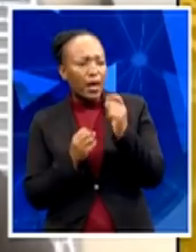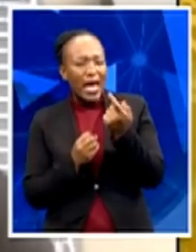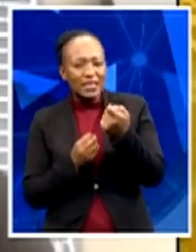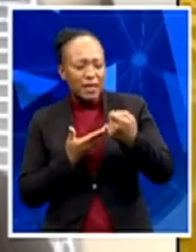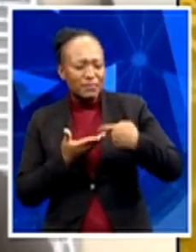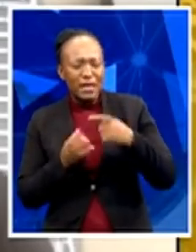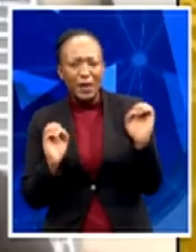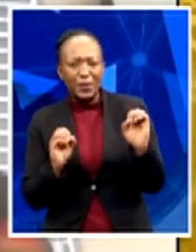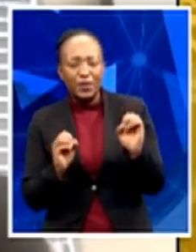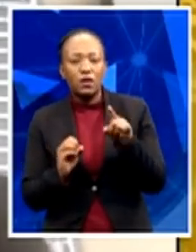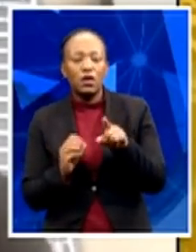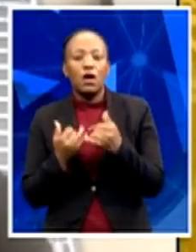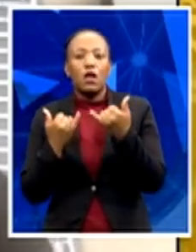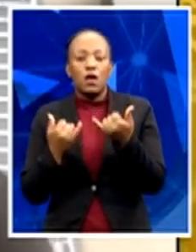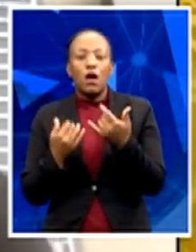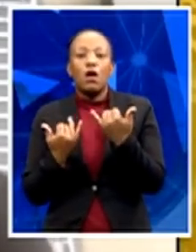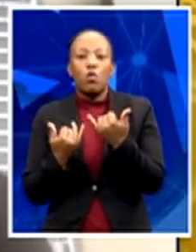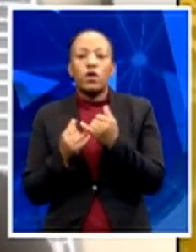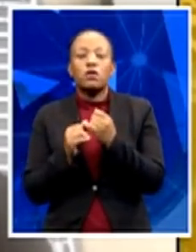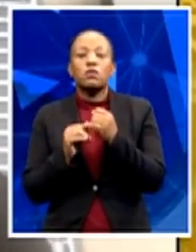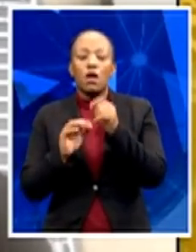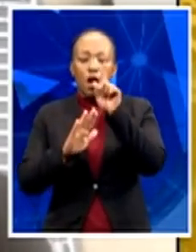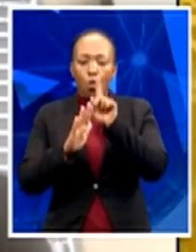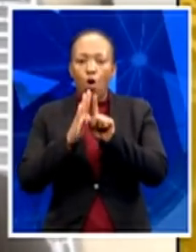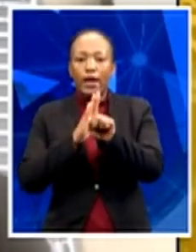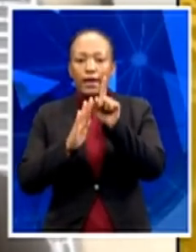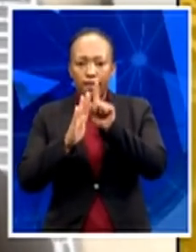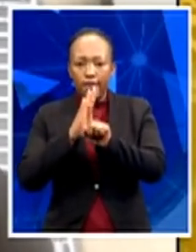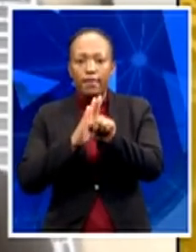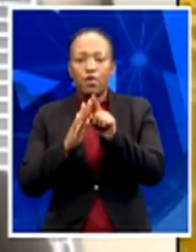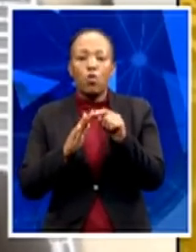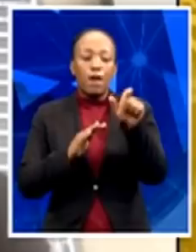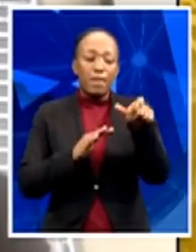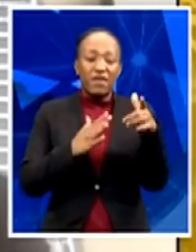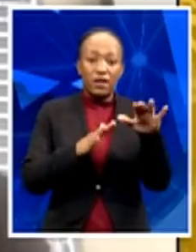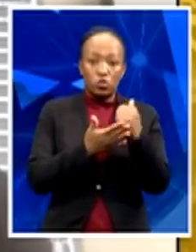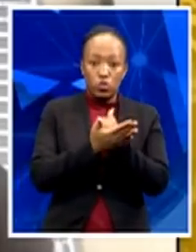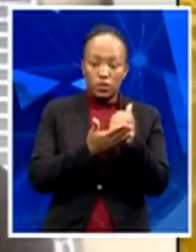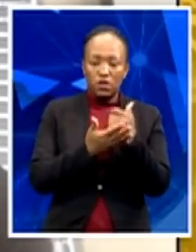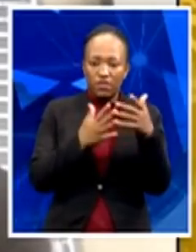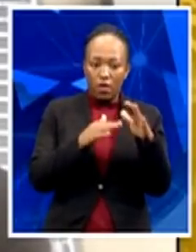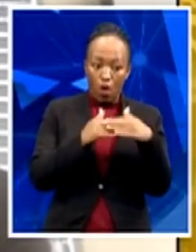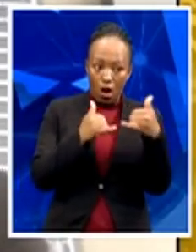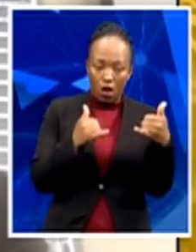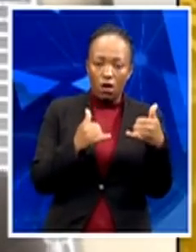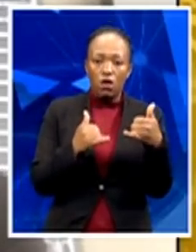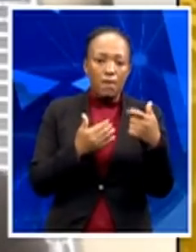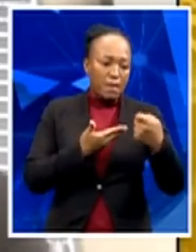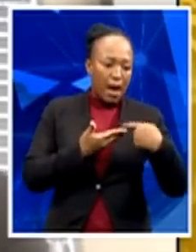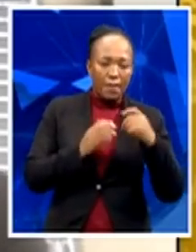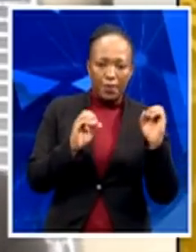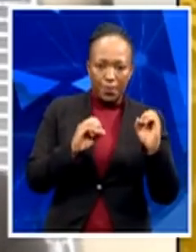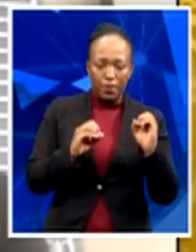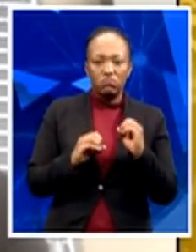what we would call walk-ins, where somebody has registered online, they don't get a message, and then they decide to walk into the site so that they